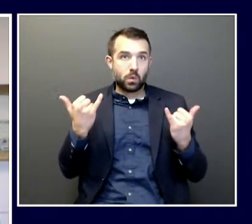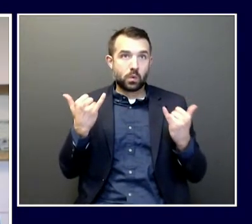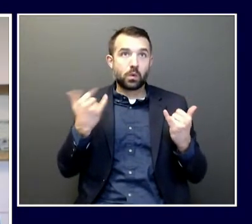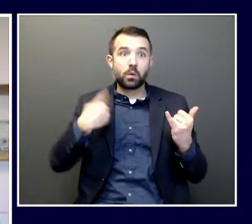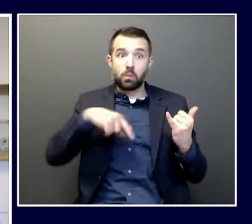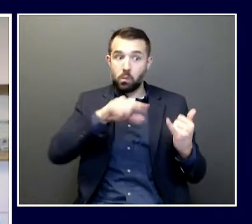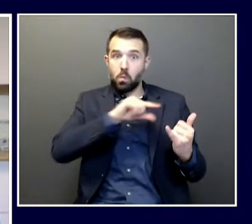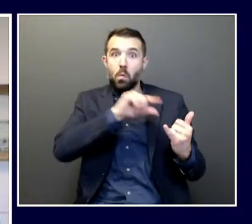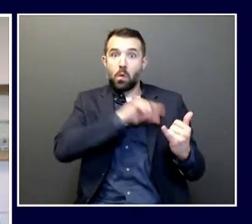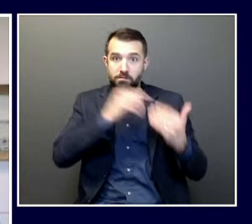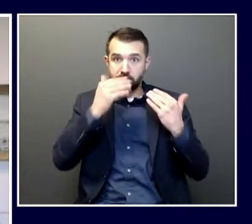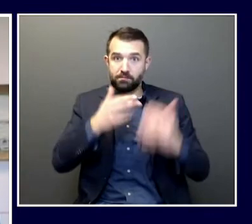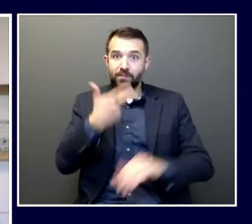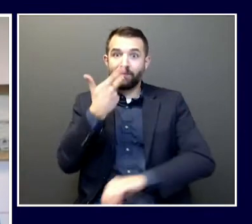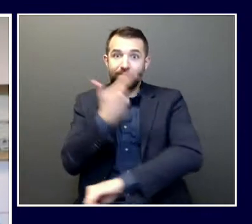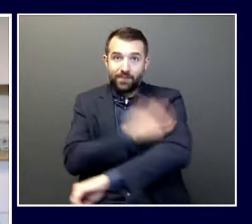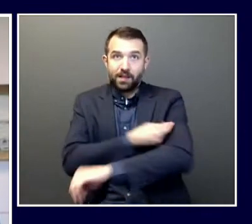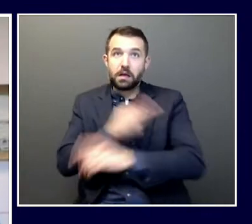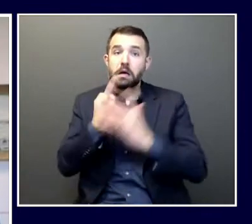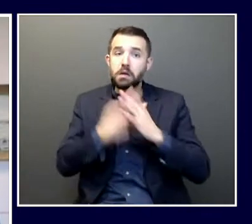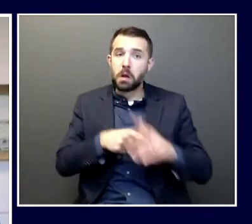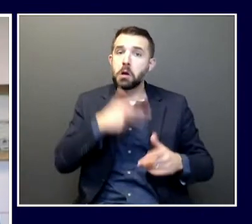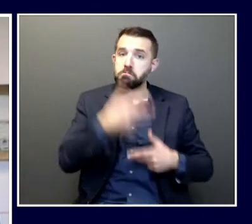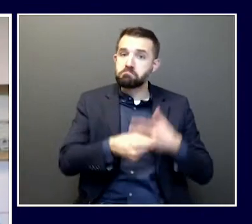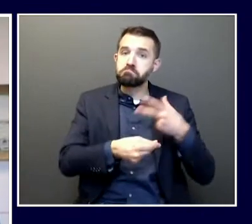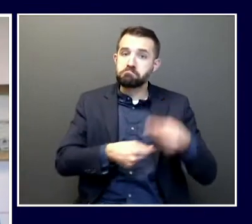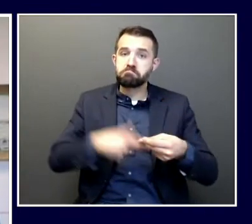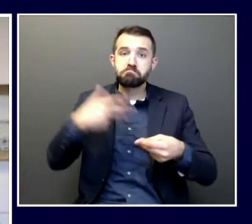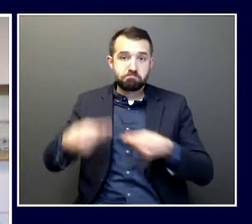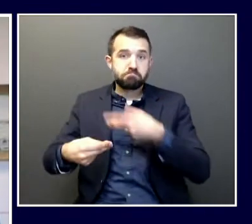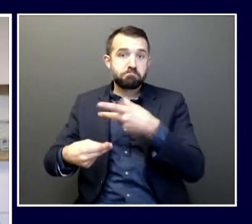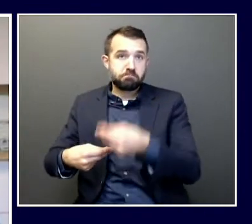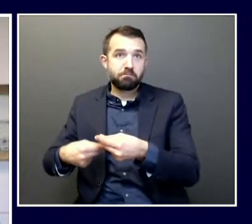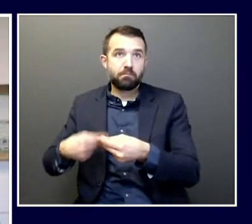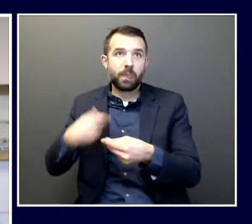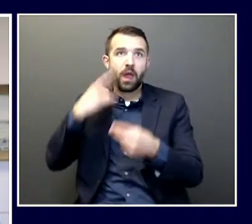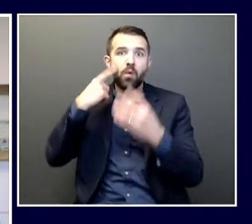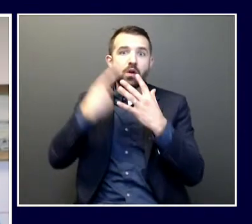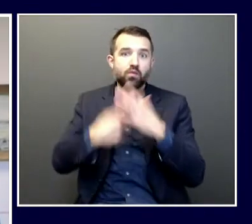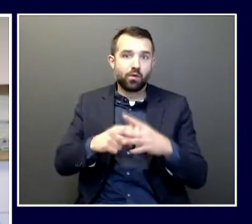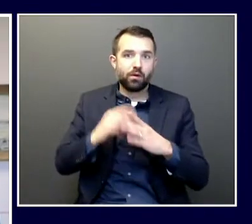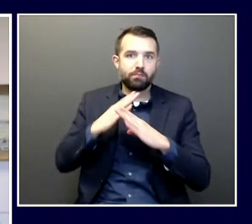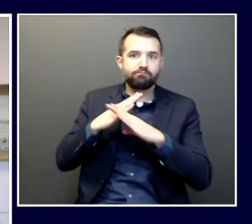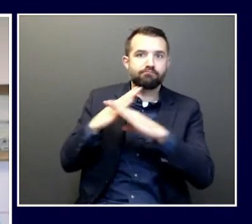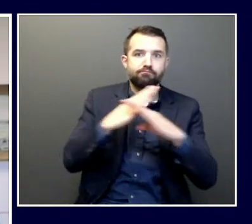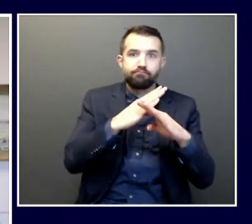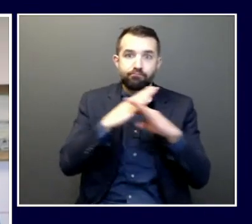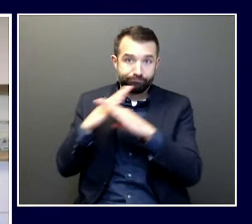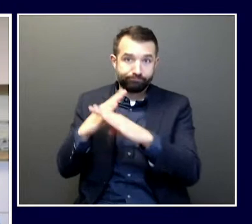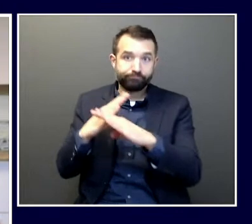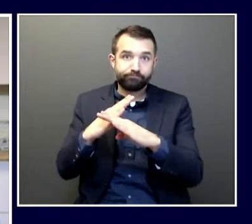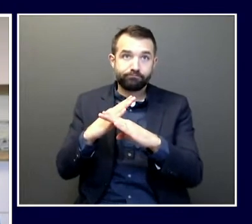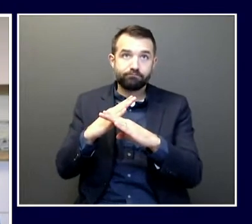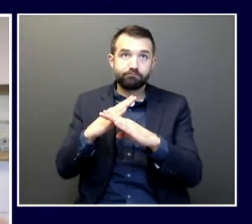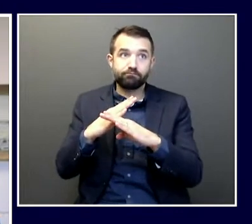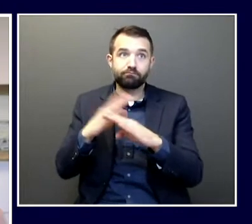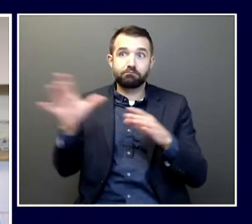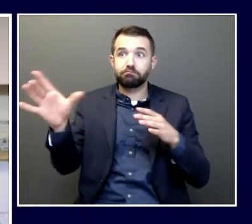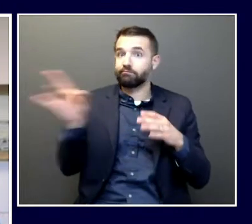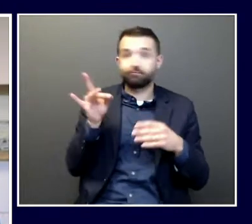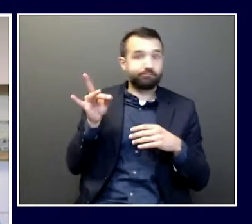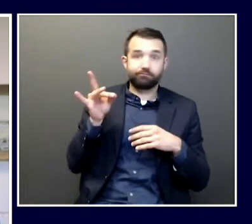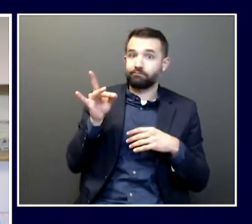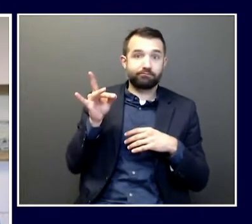too will create more epidemiological barriers to block the virus's spread. We're making it